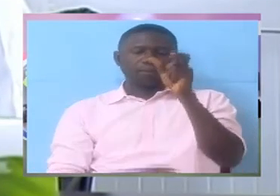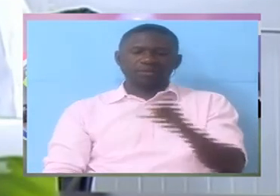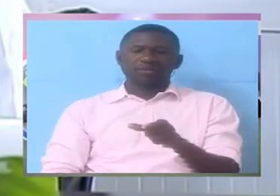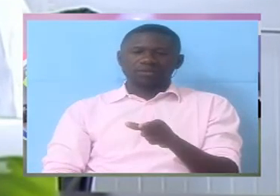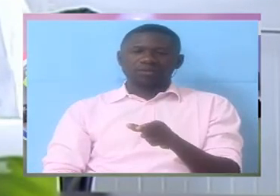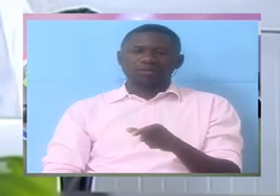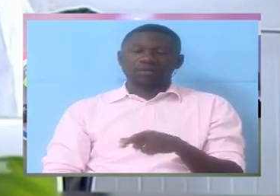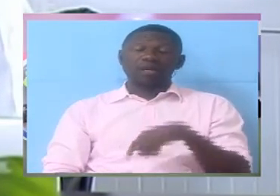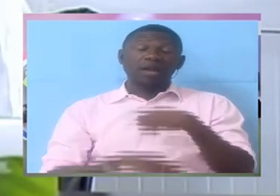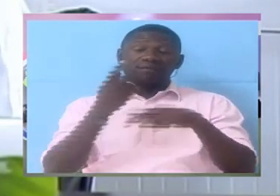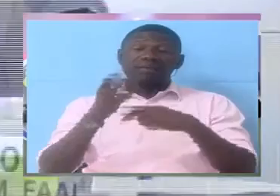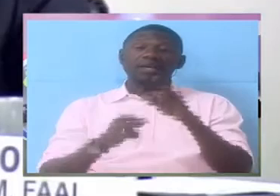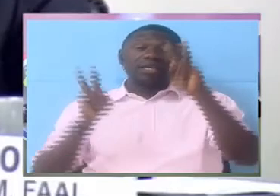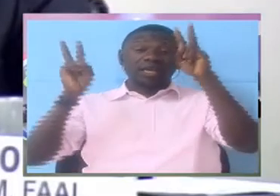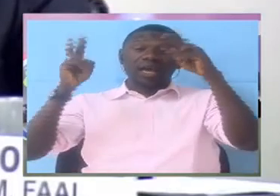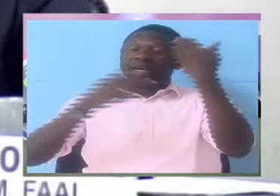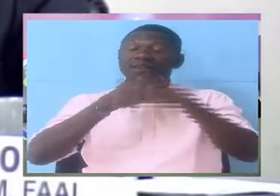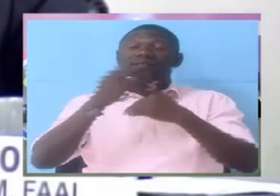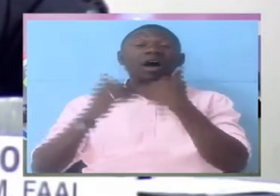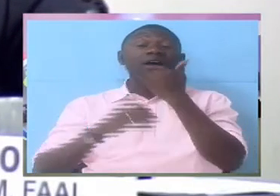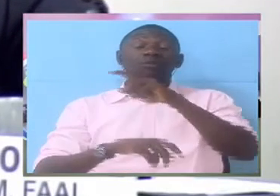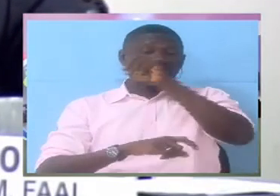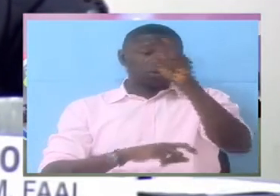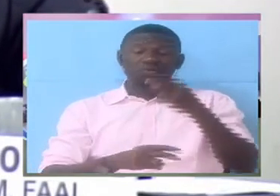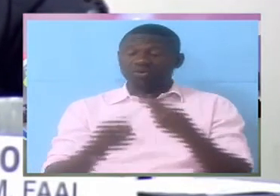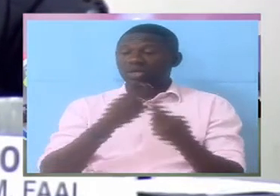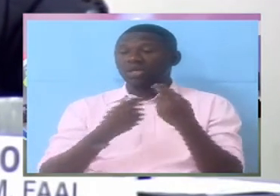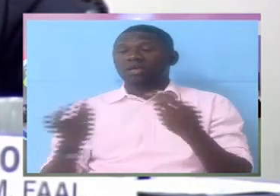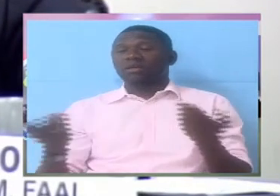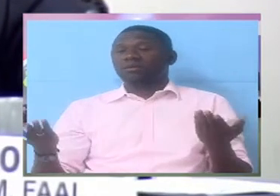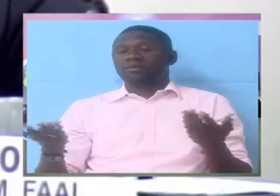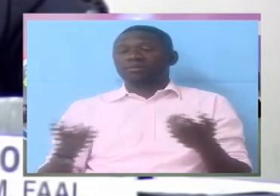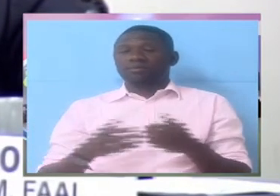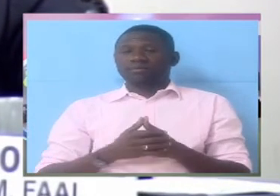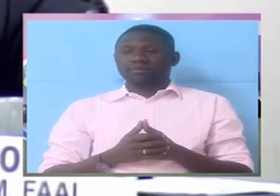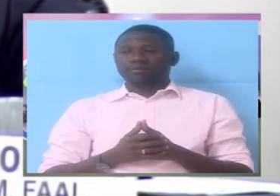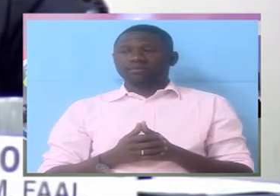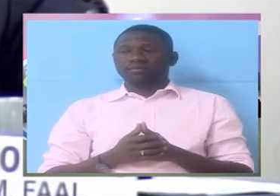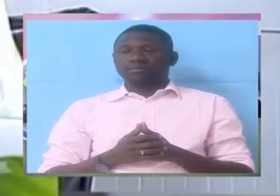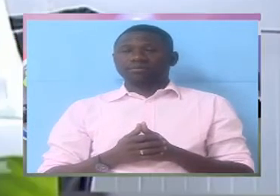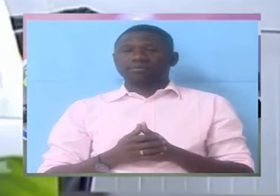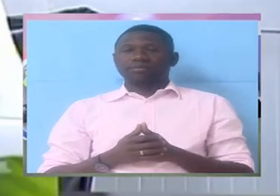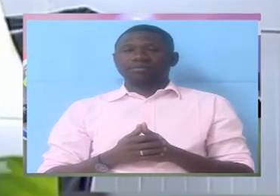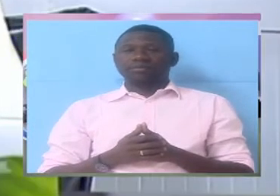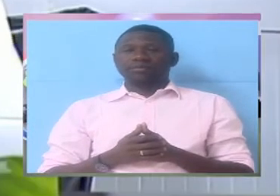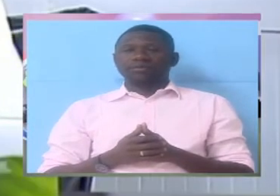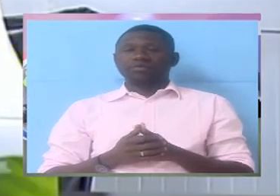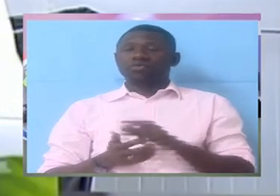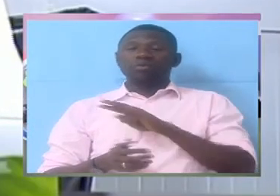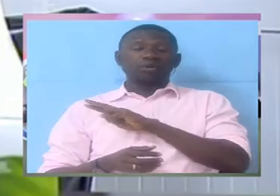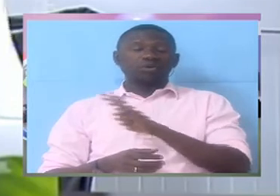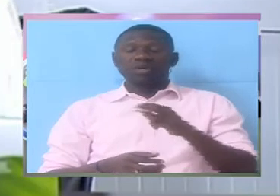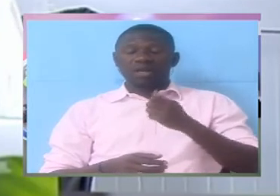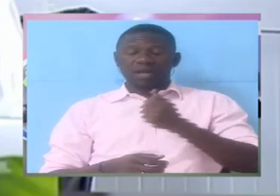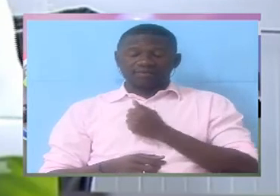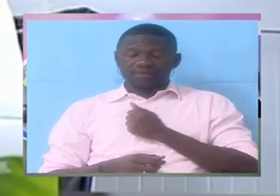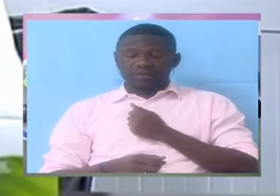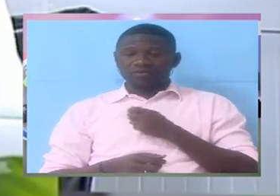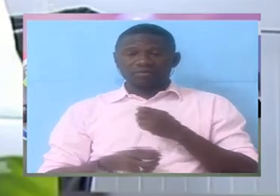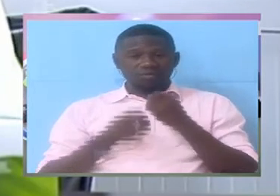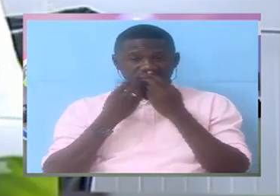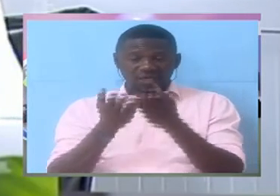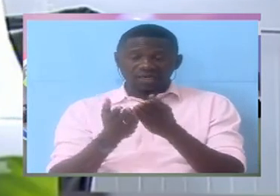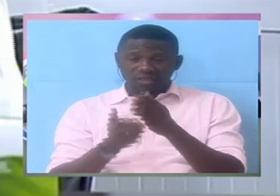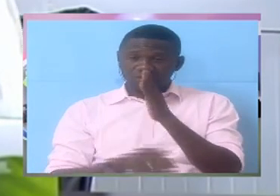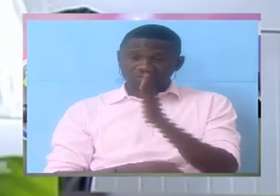jamme fangayen tebula mo muto lale ngame muta state house ngasamba NIA. But I was not afraid of telling the truth here because so,